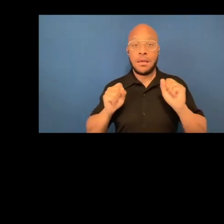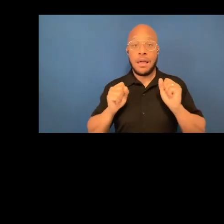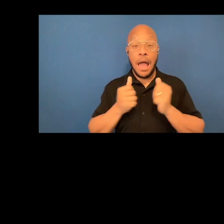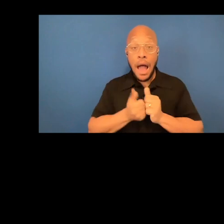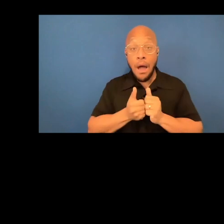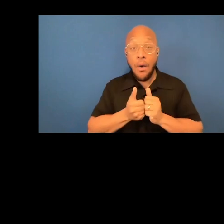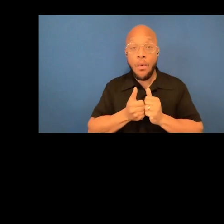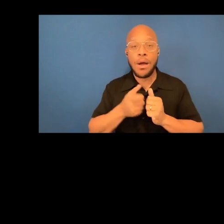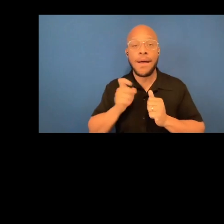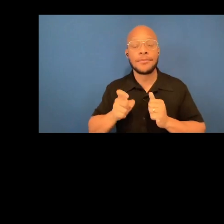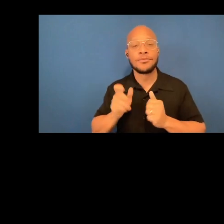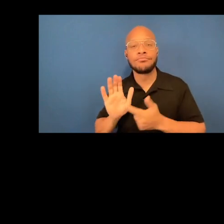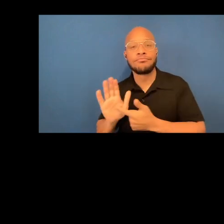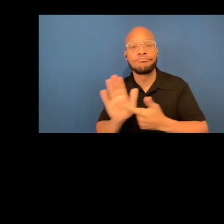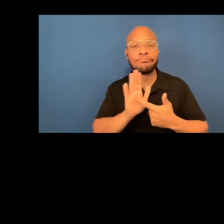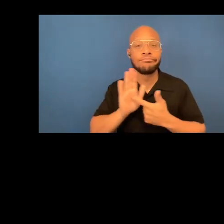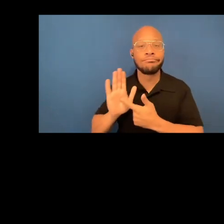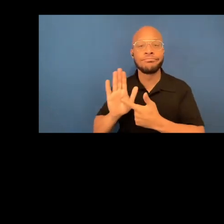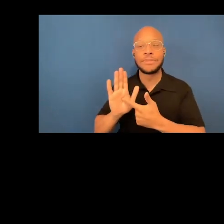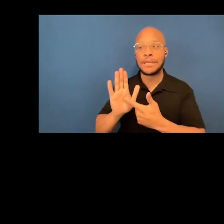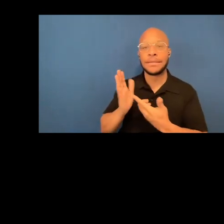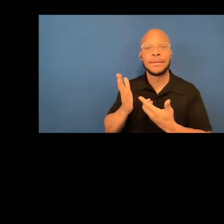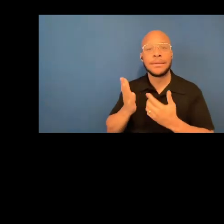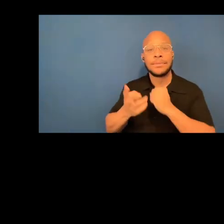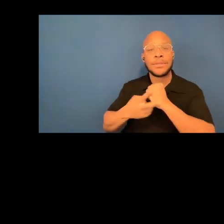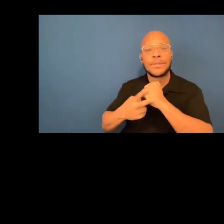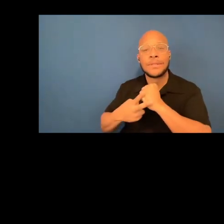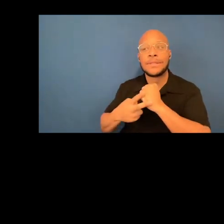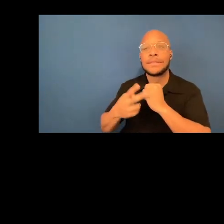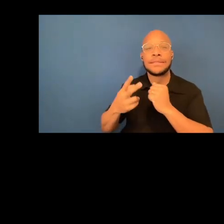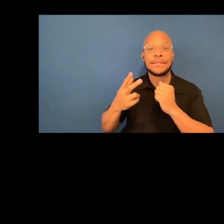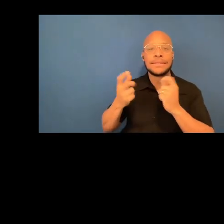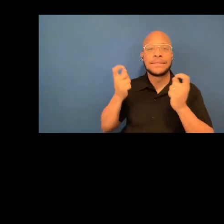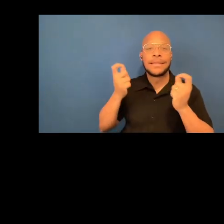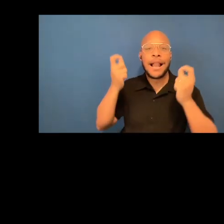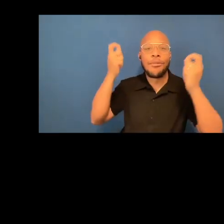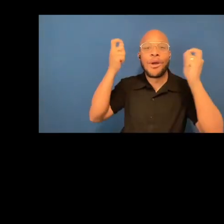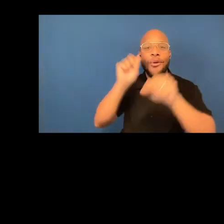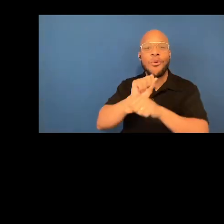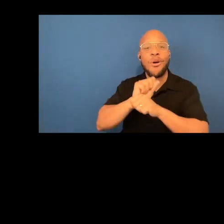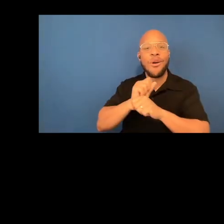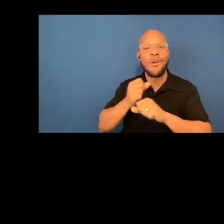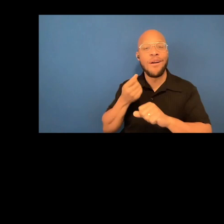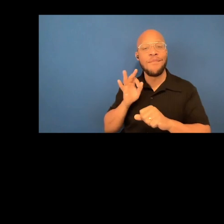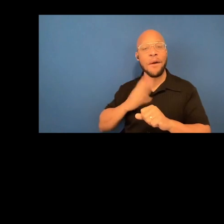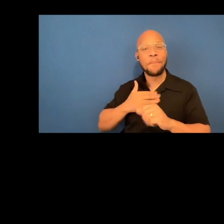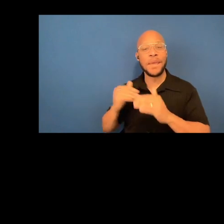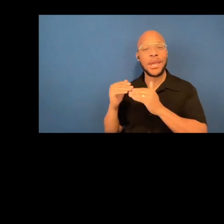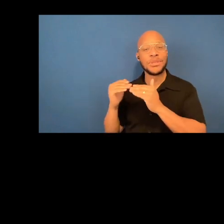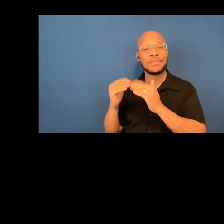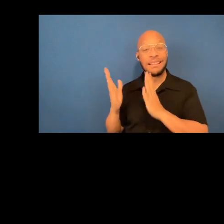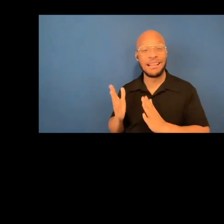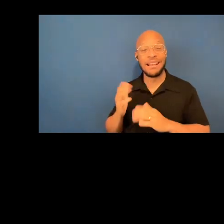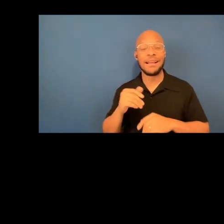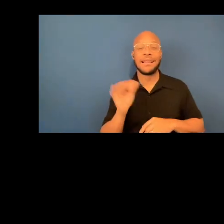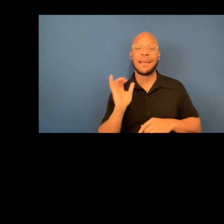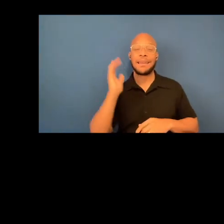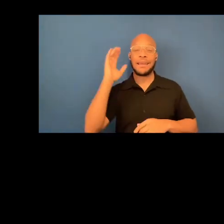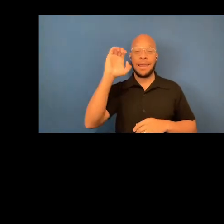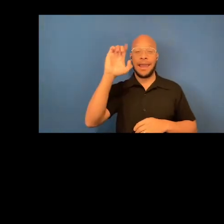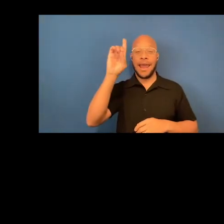peers, like Edward Albee did with Adrian Kennedy in the 1960s, and like a litany of other people